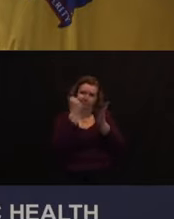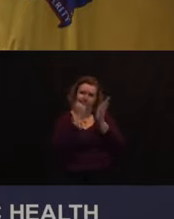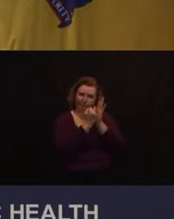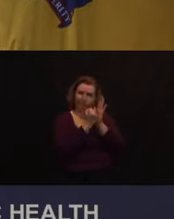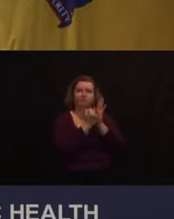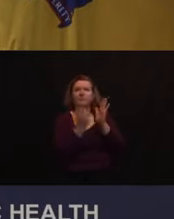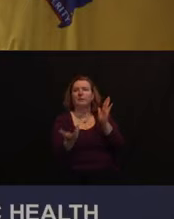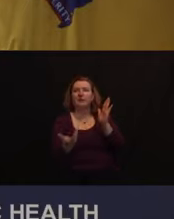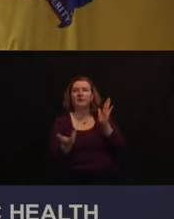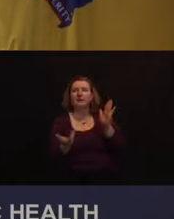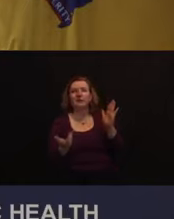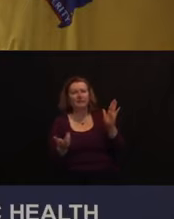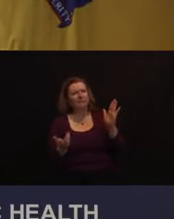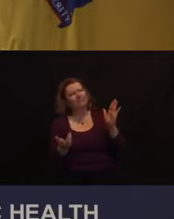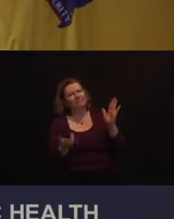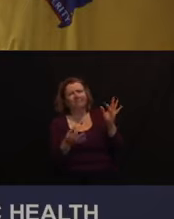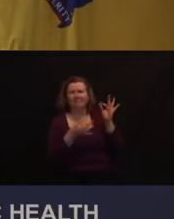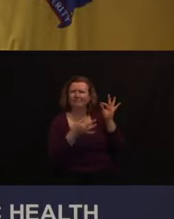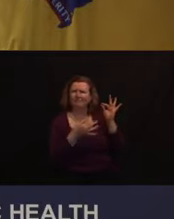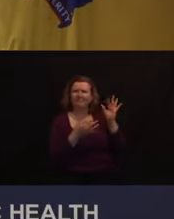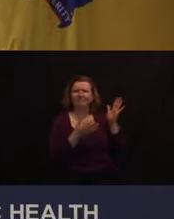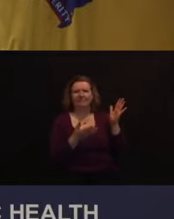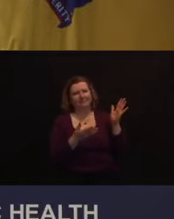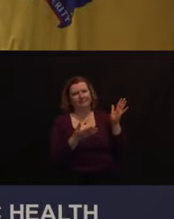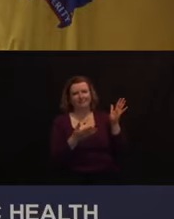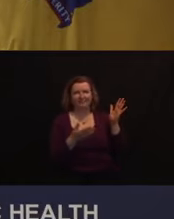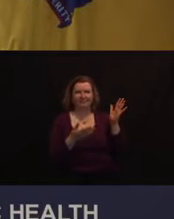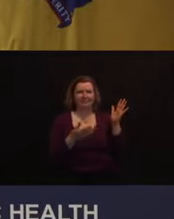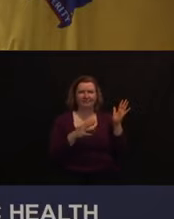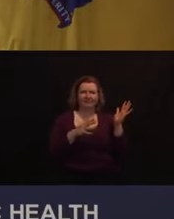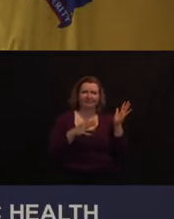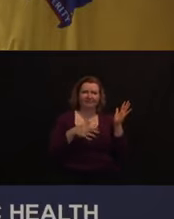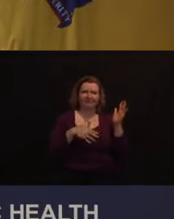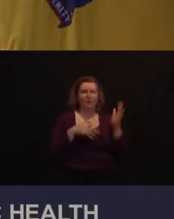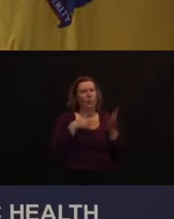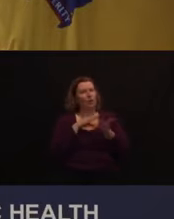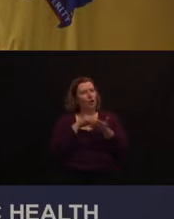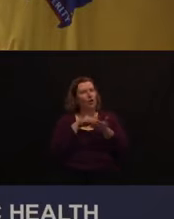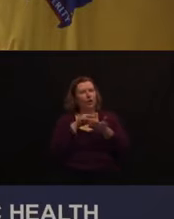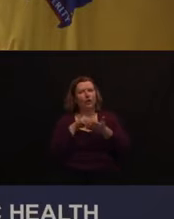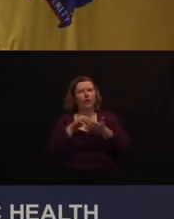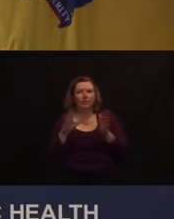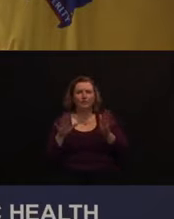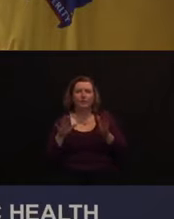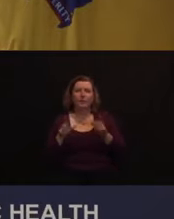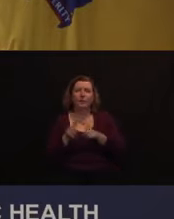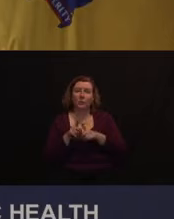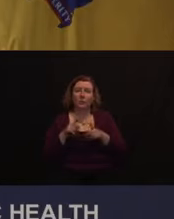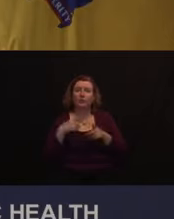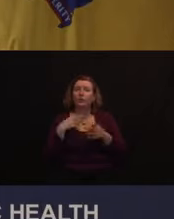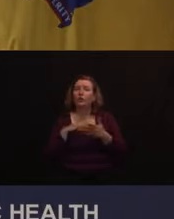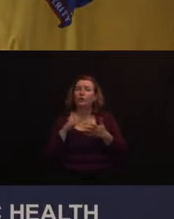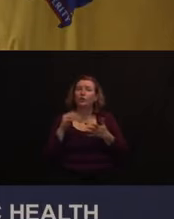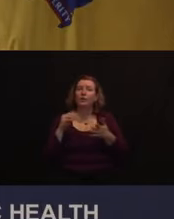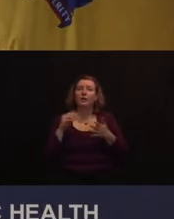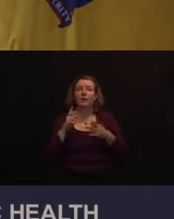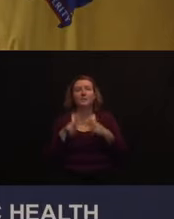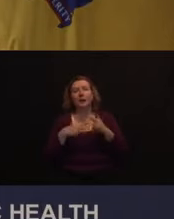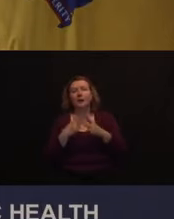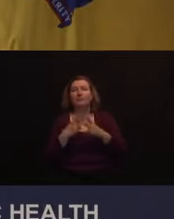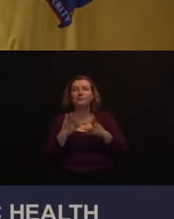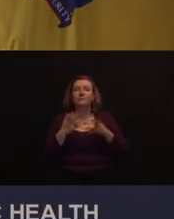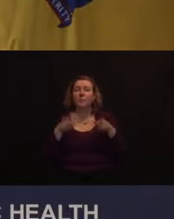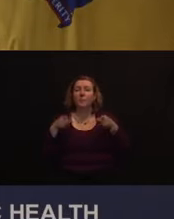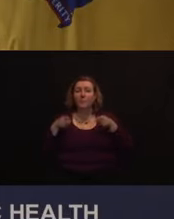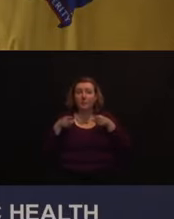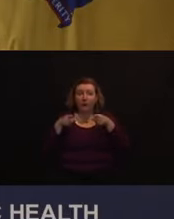there. That's a little bit, we're going through this, completely unrelated, we're going through this on expungement. Everyone wants automatic